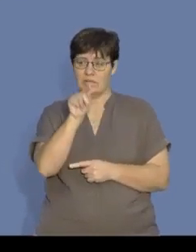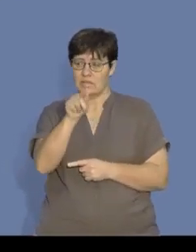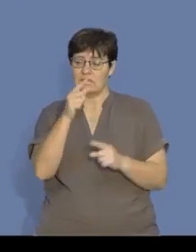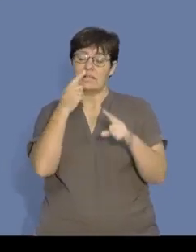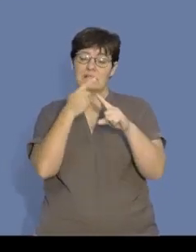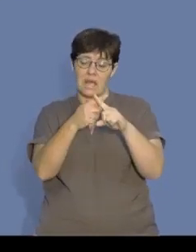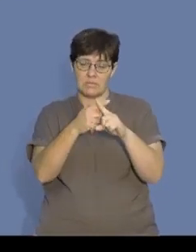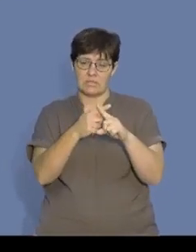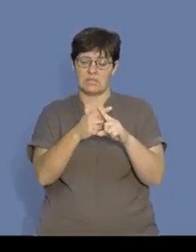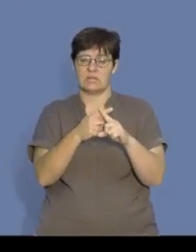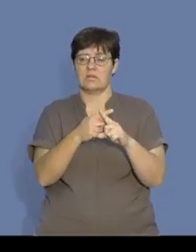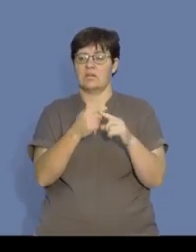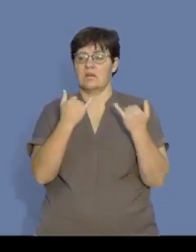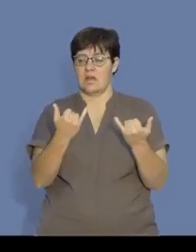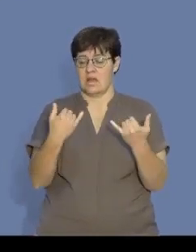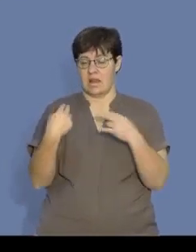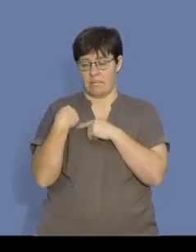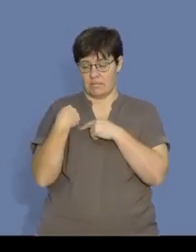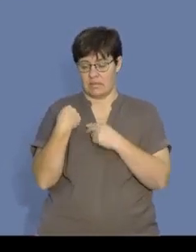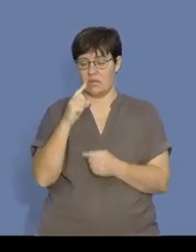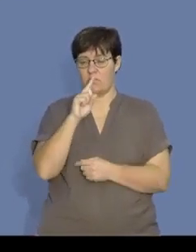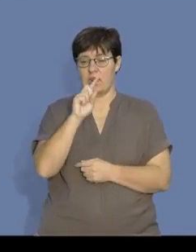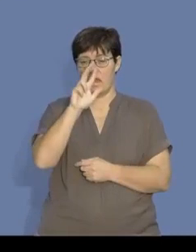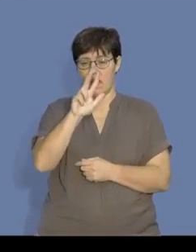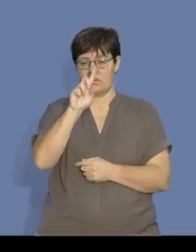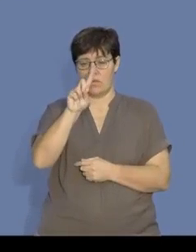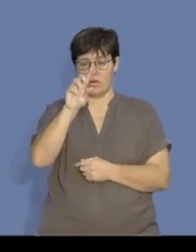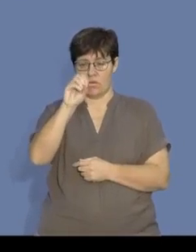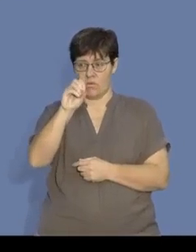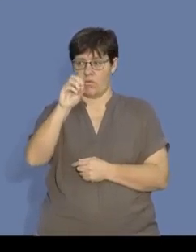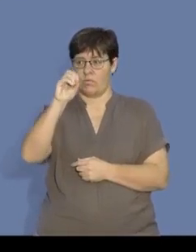obviously multiplying this by our current liability figure,